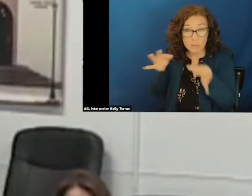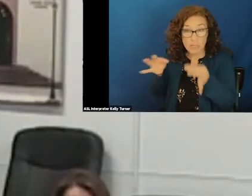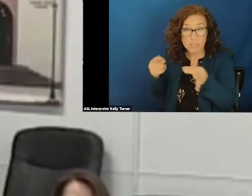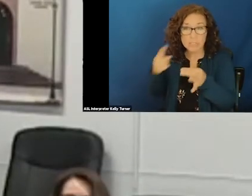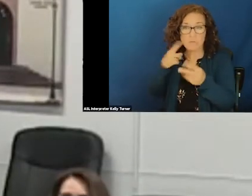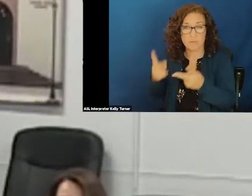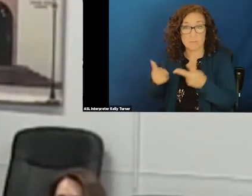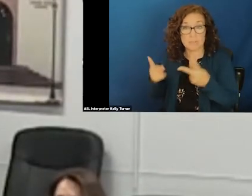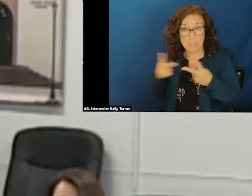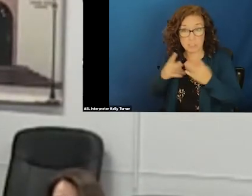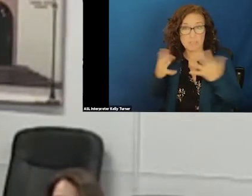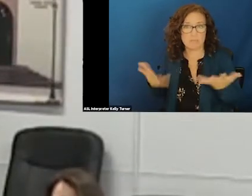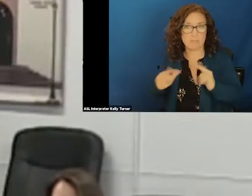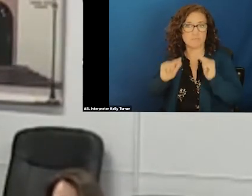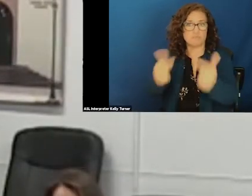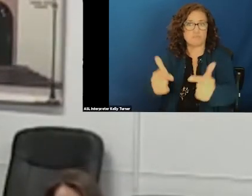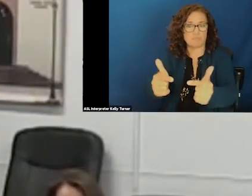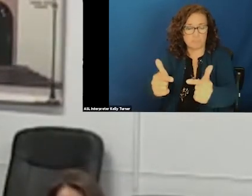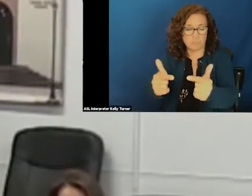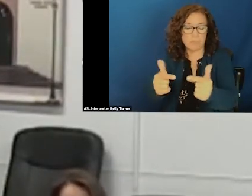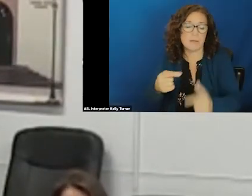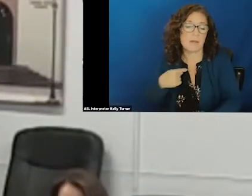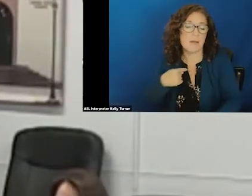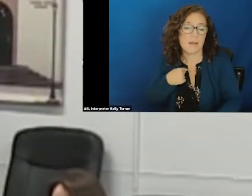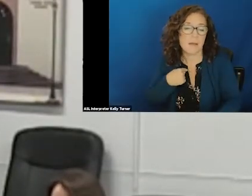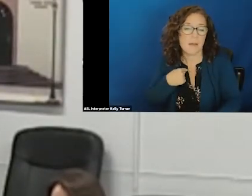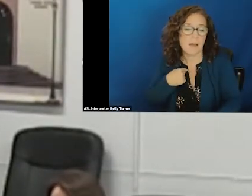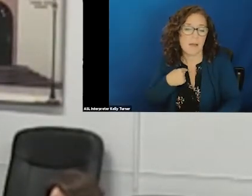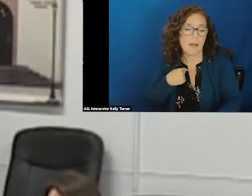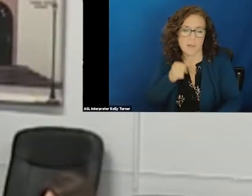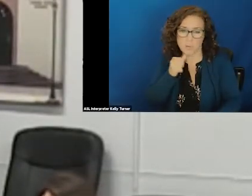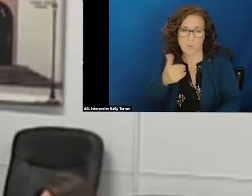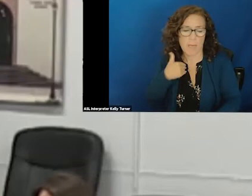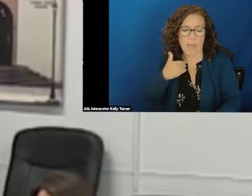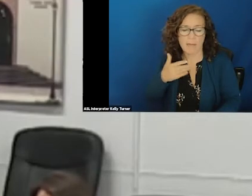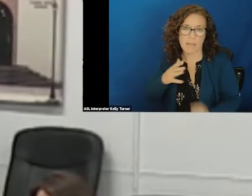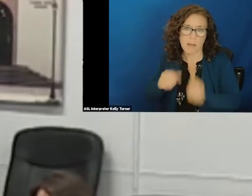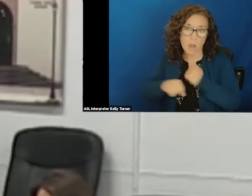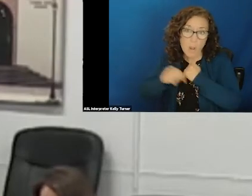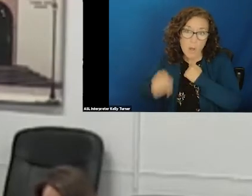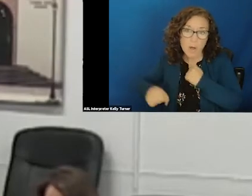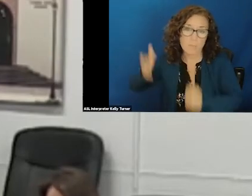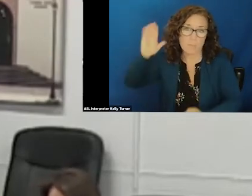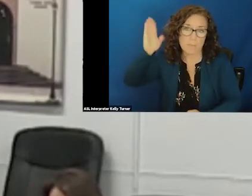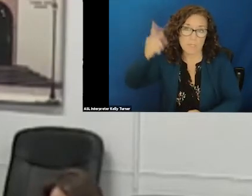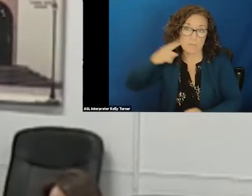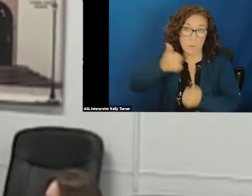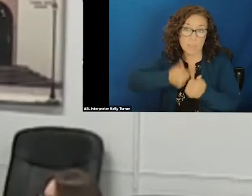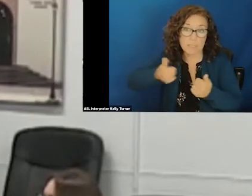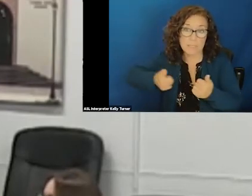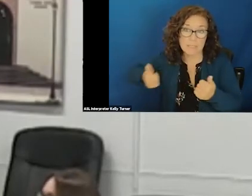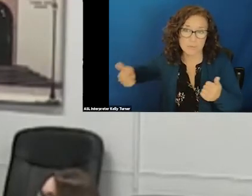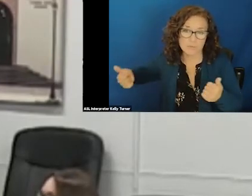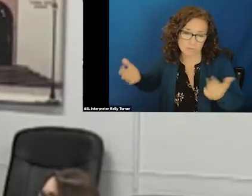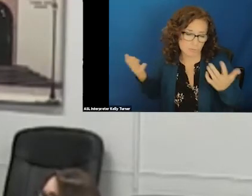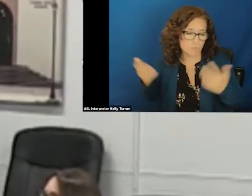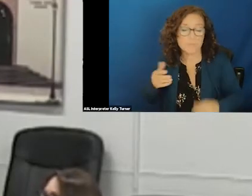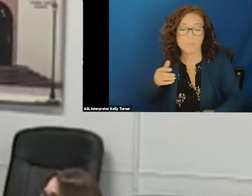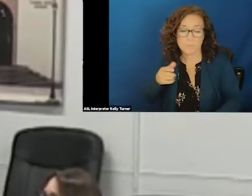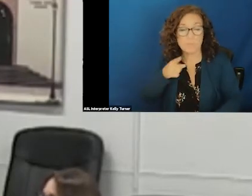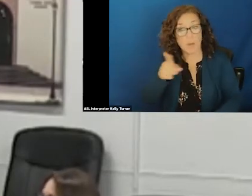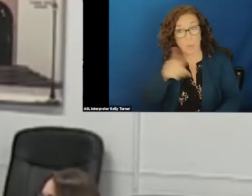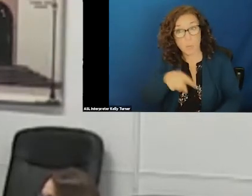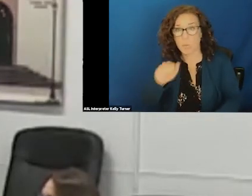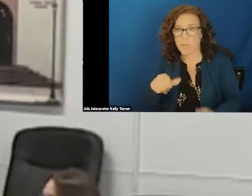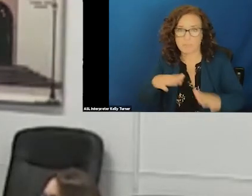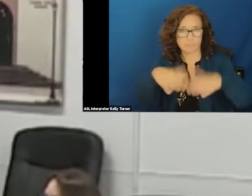that's lengthy on each of them. Sure, that's great. But feel free, any questions, because this was a team effort. So we have all of our team